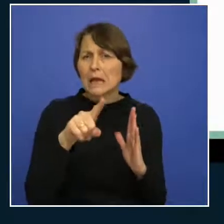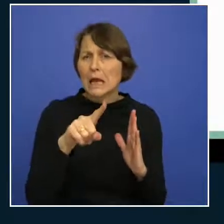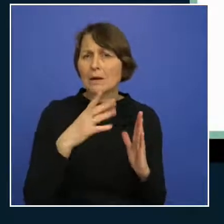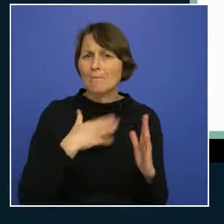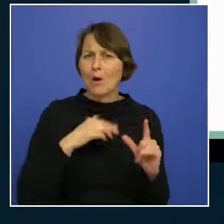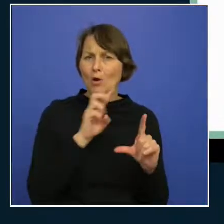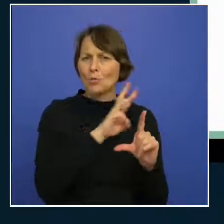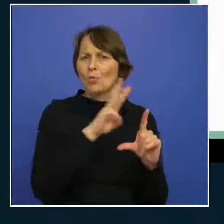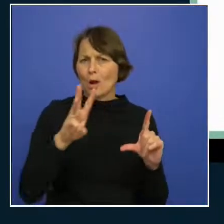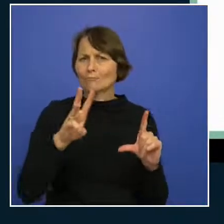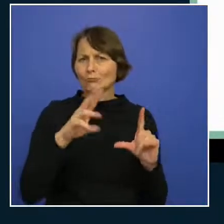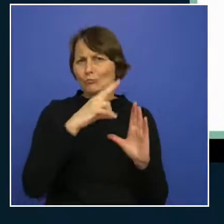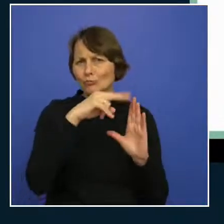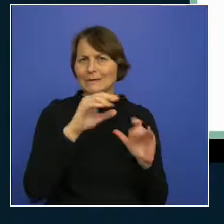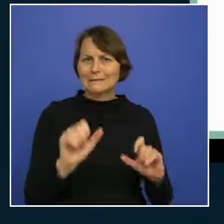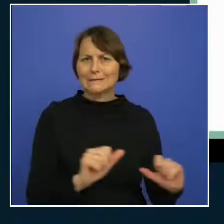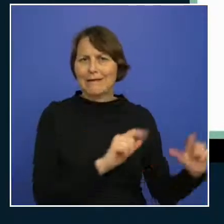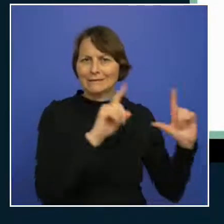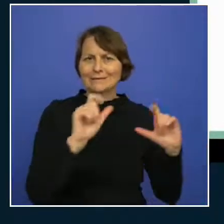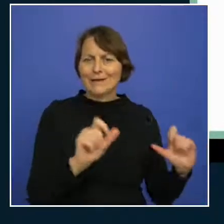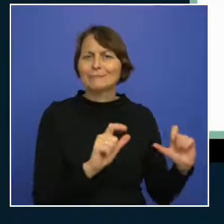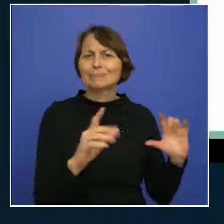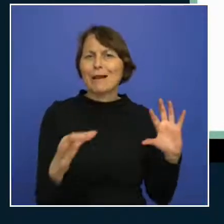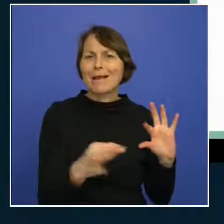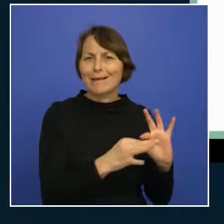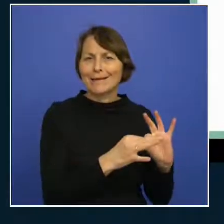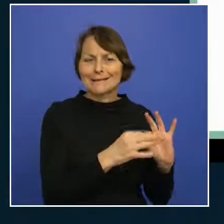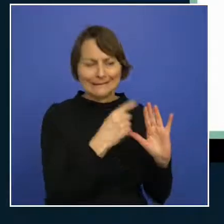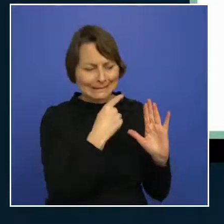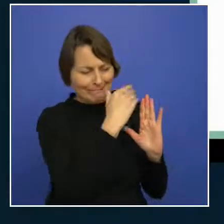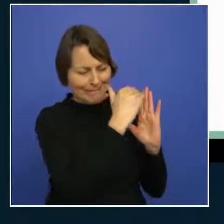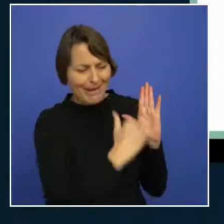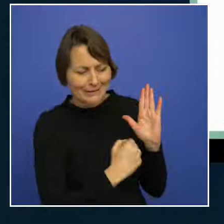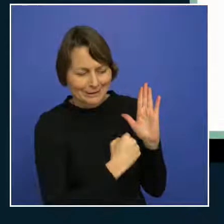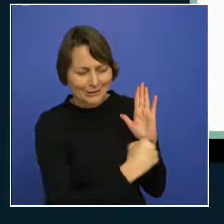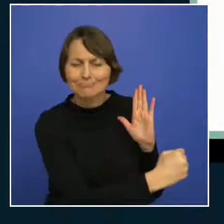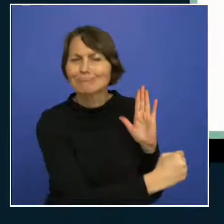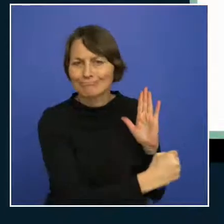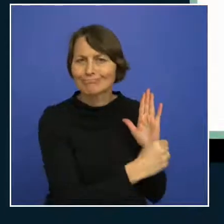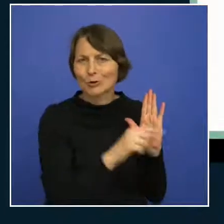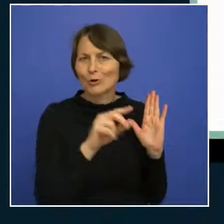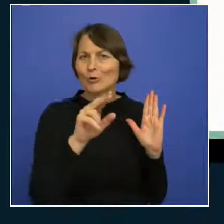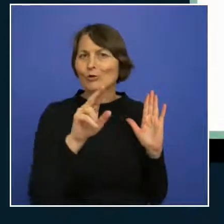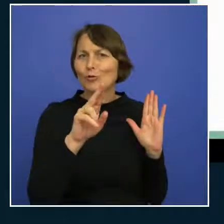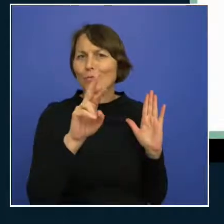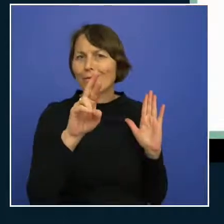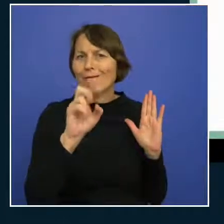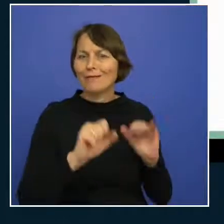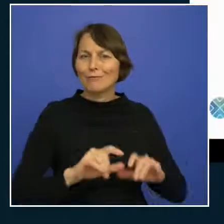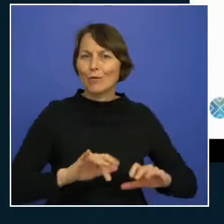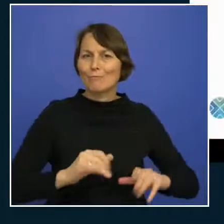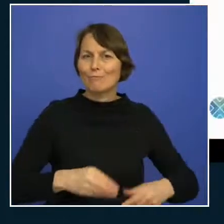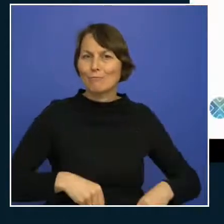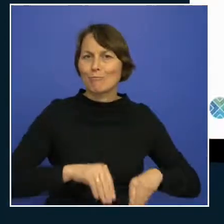to the blog series I just talked about at the end of this presentation. So let's get